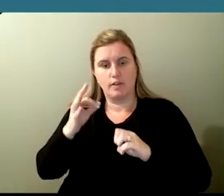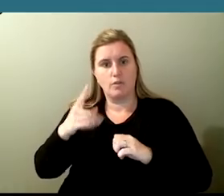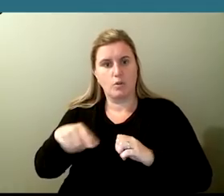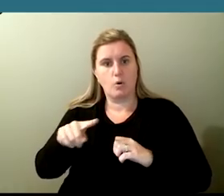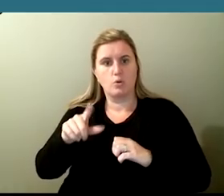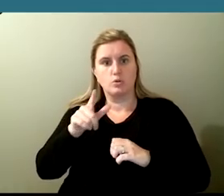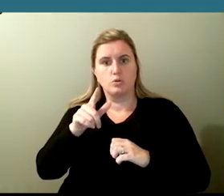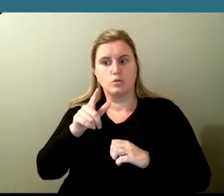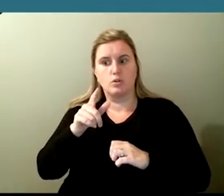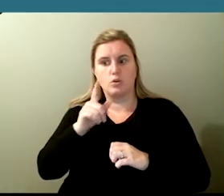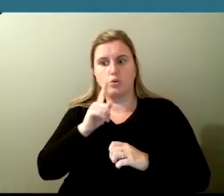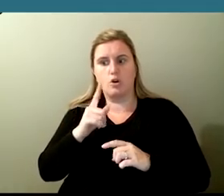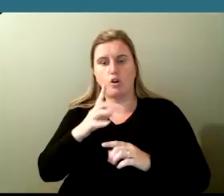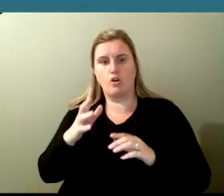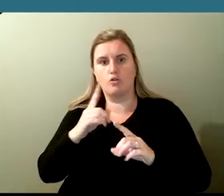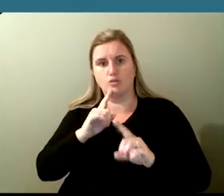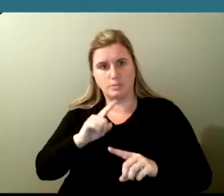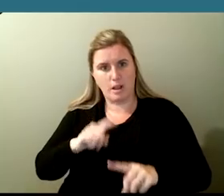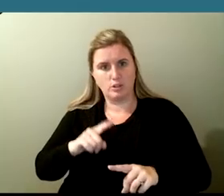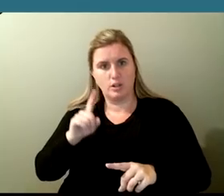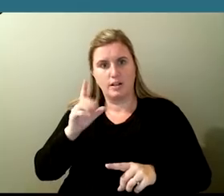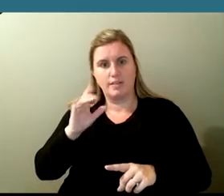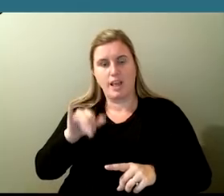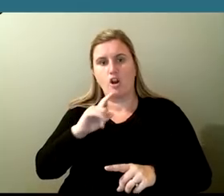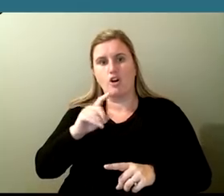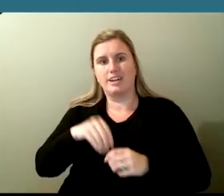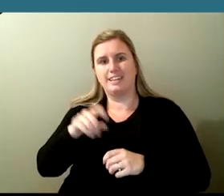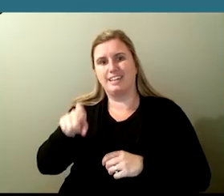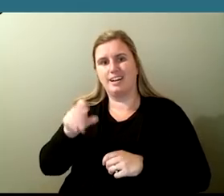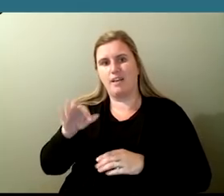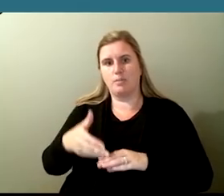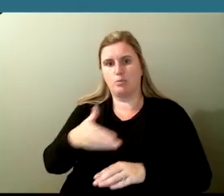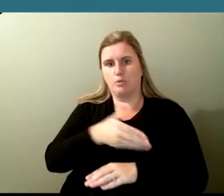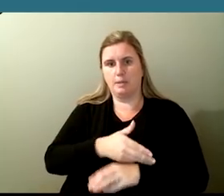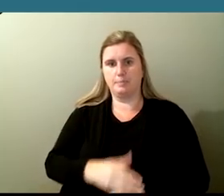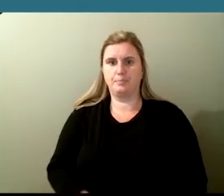those responses that need or that are in need of improvement.